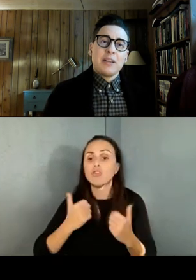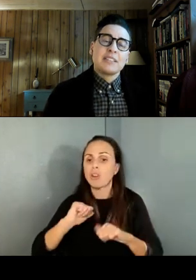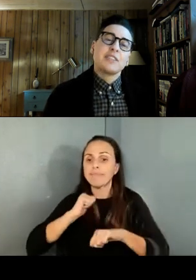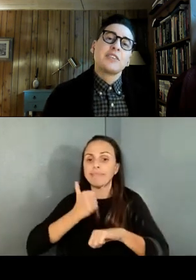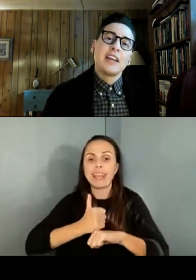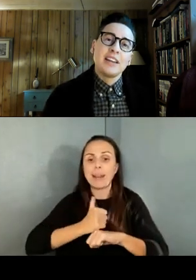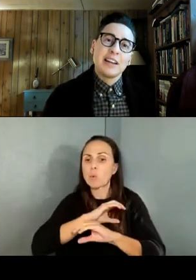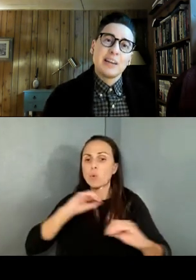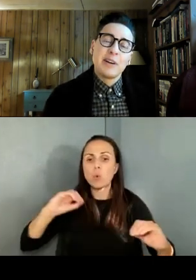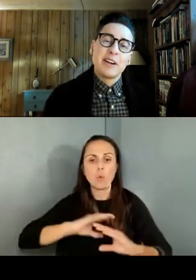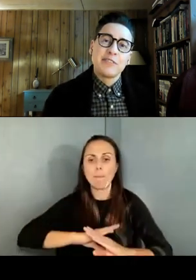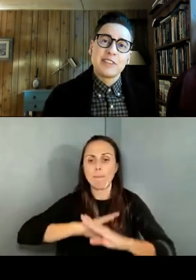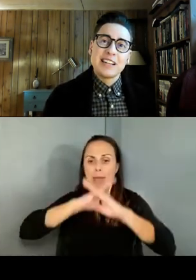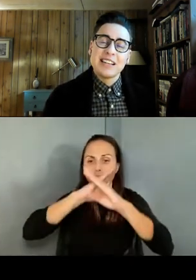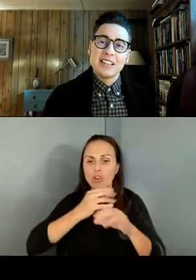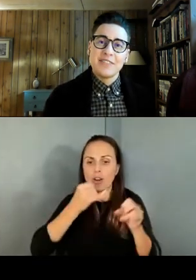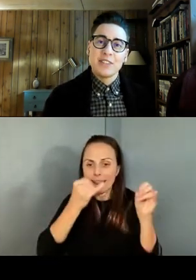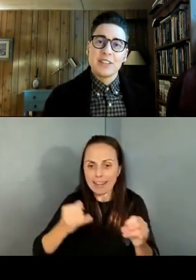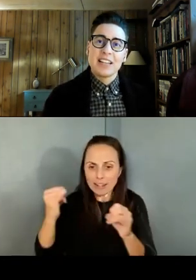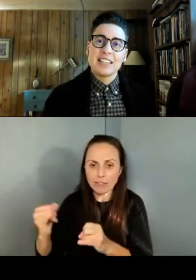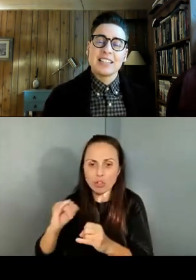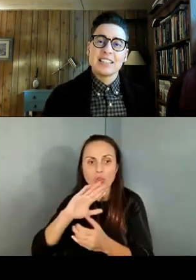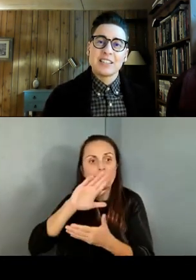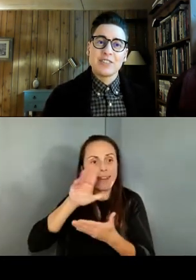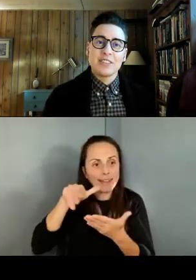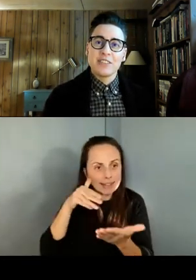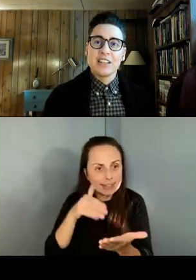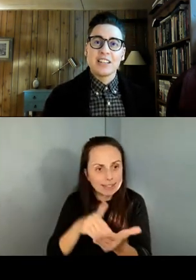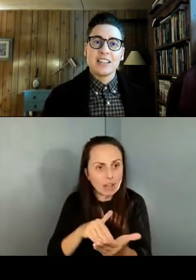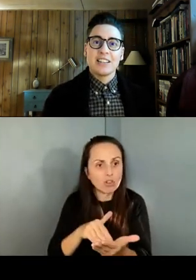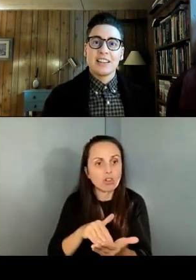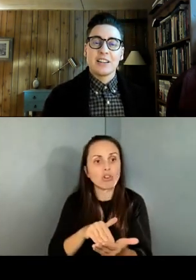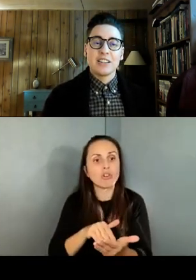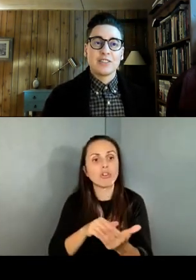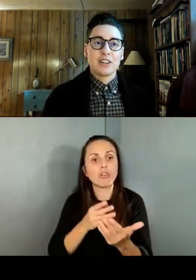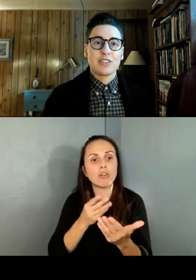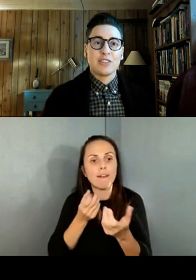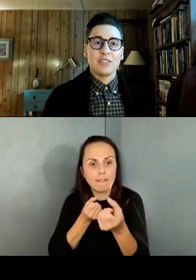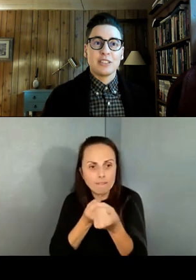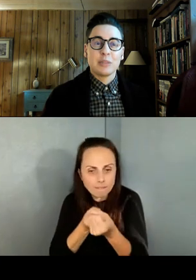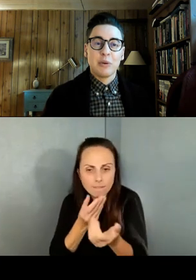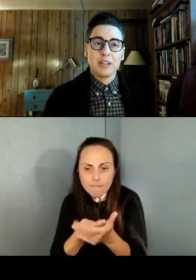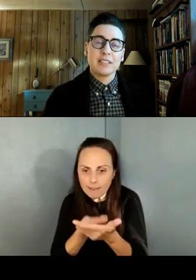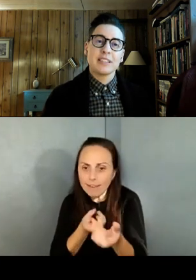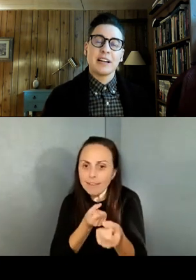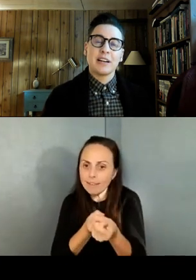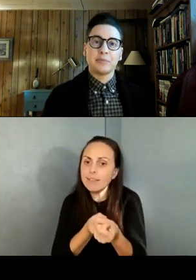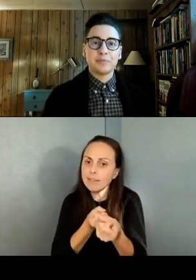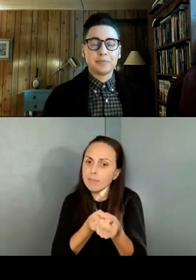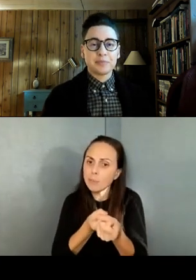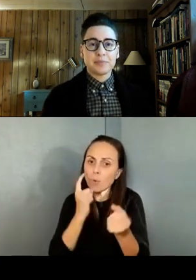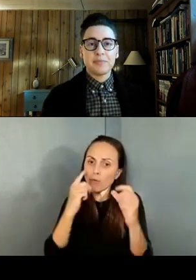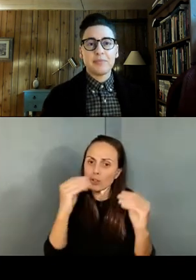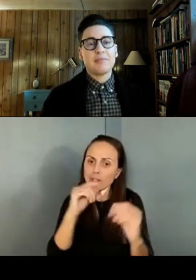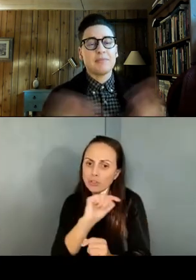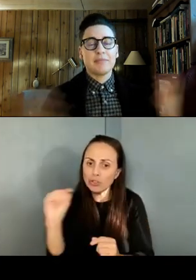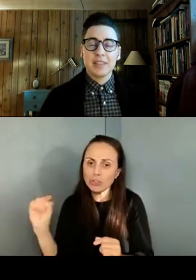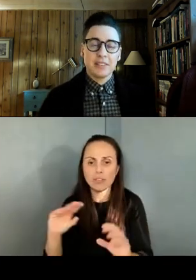Number 3 is to create a barrier-free, individualized, centrally funded instructional supports.